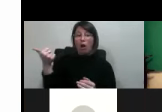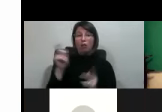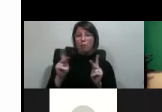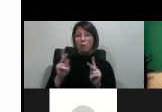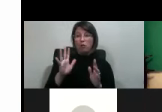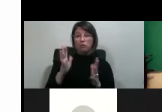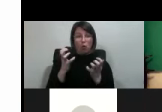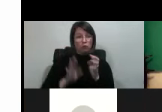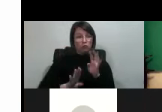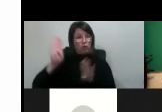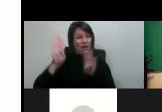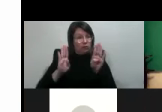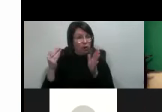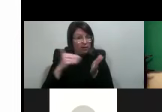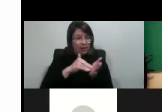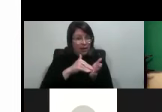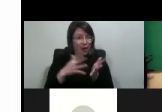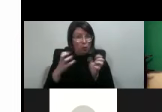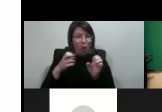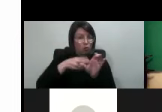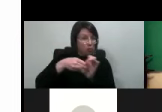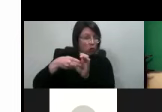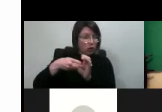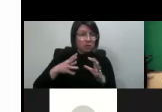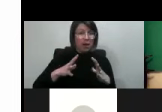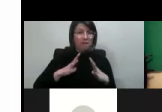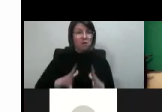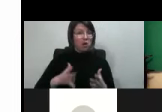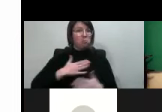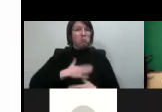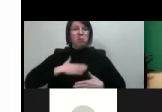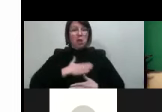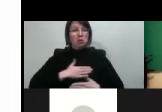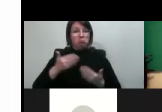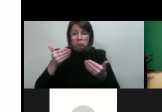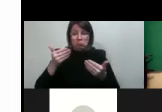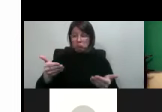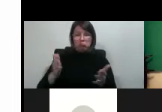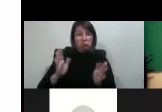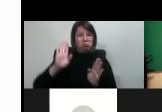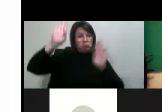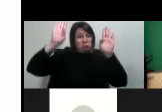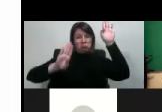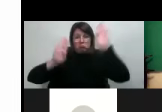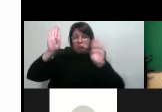hands again and participate, please use the raise your hand feature